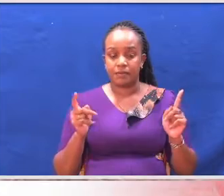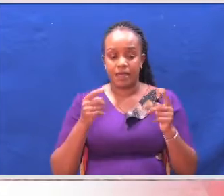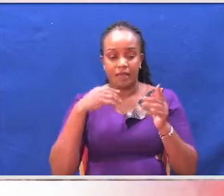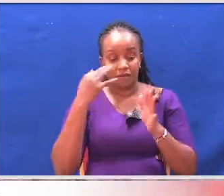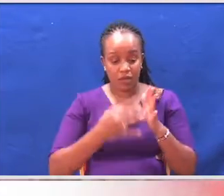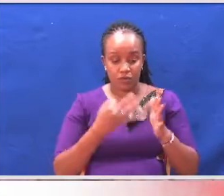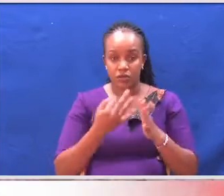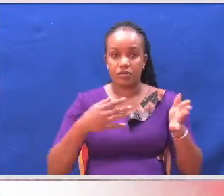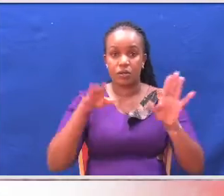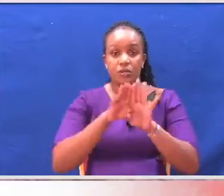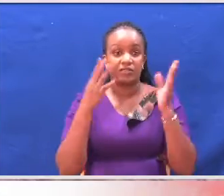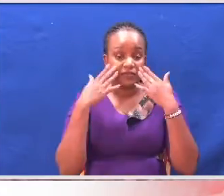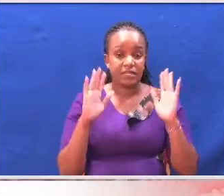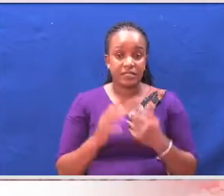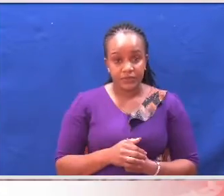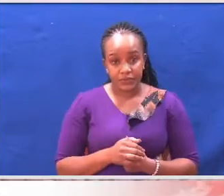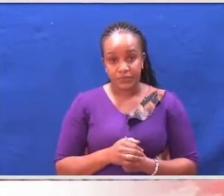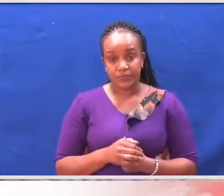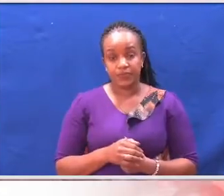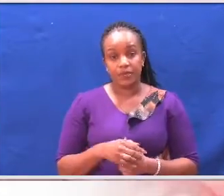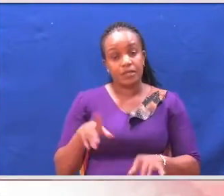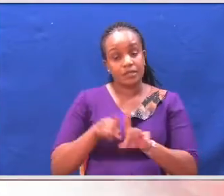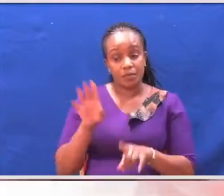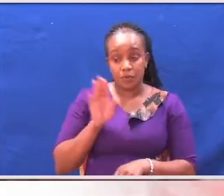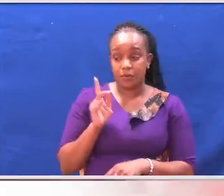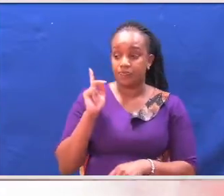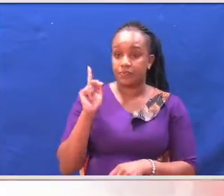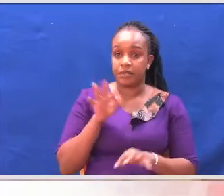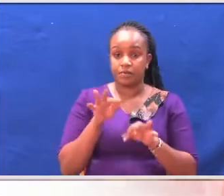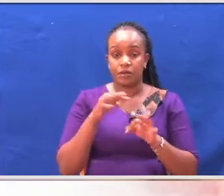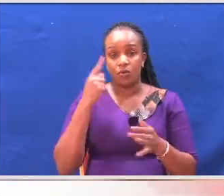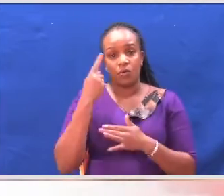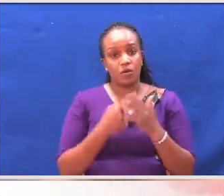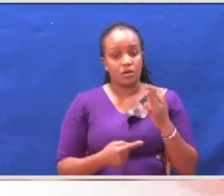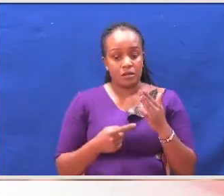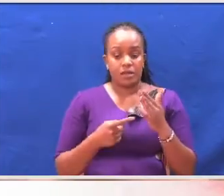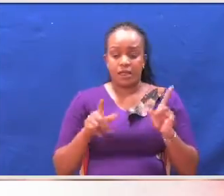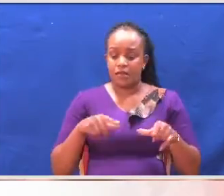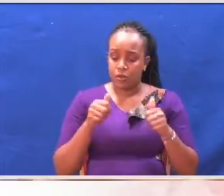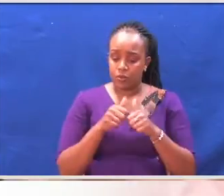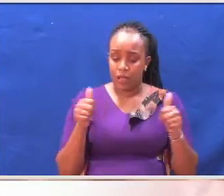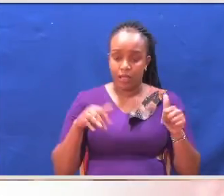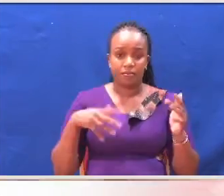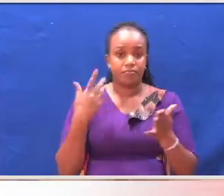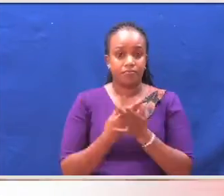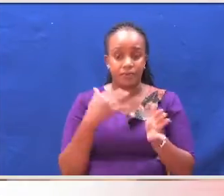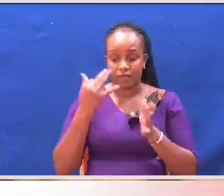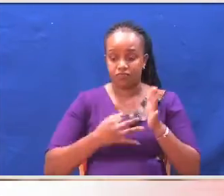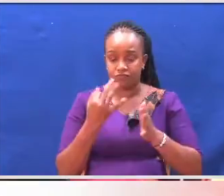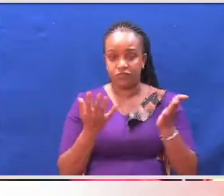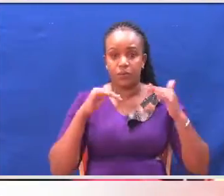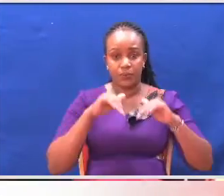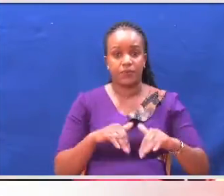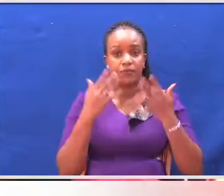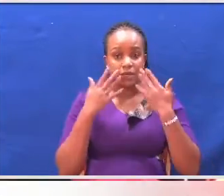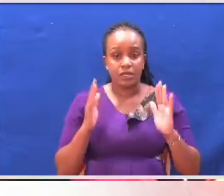ikafungwa. Lynette says all was well until trouble crept in the giant sugar miller. She says the collapse of the miller dealt a major blow